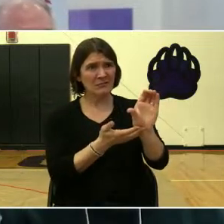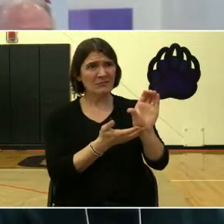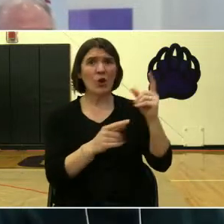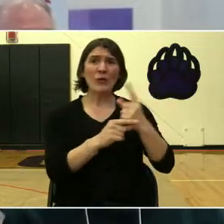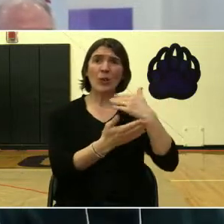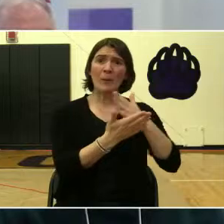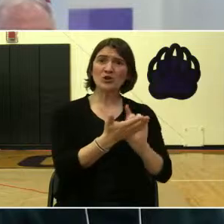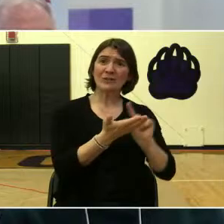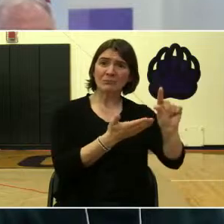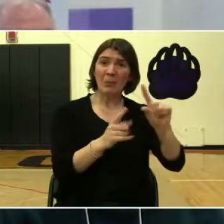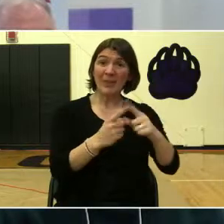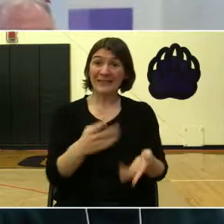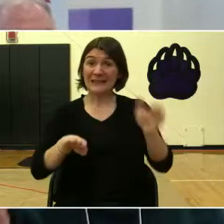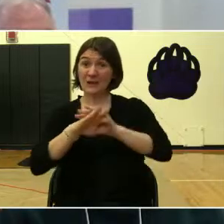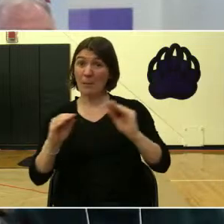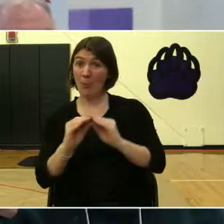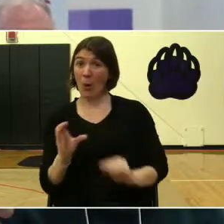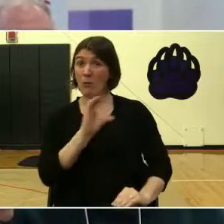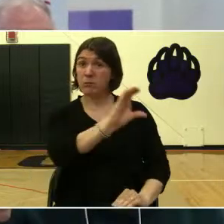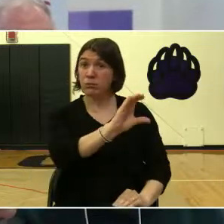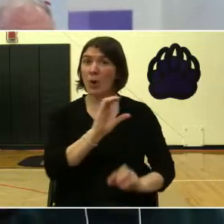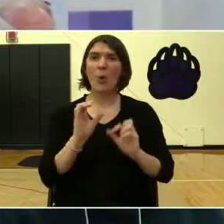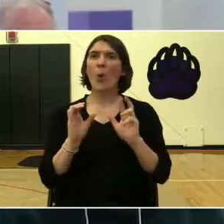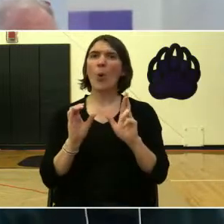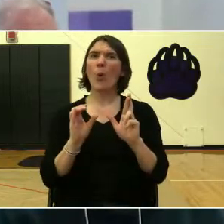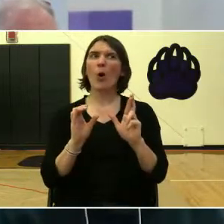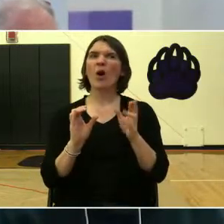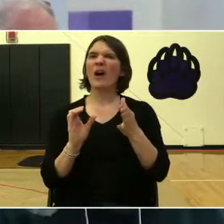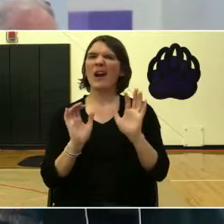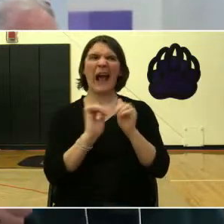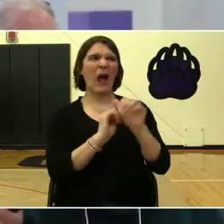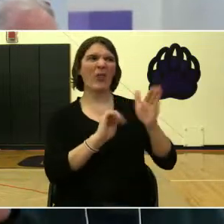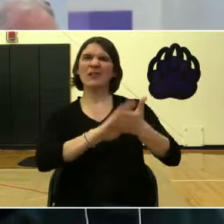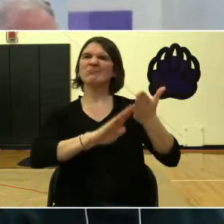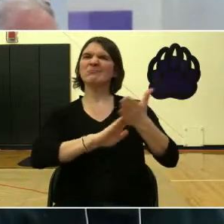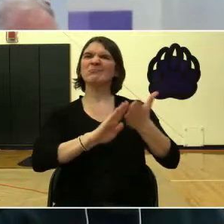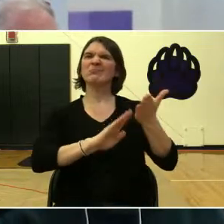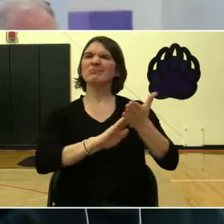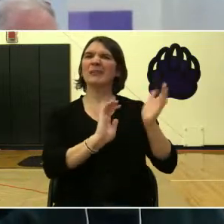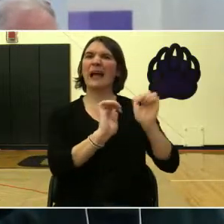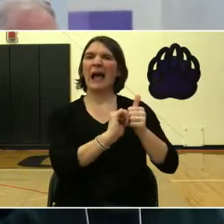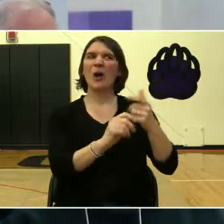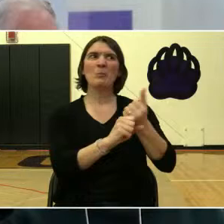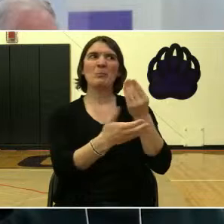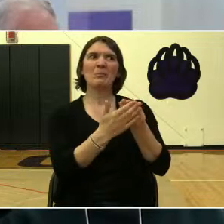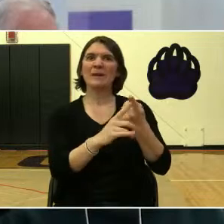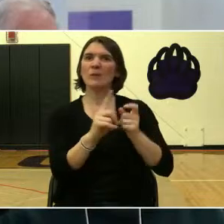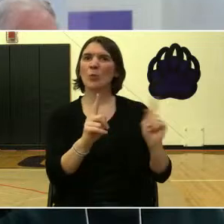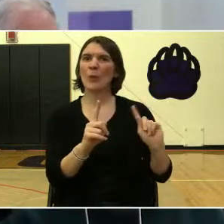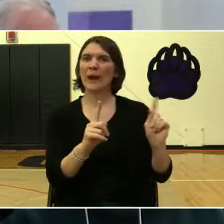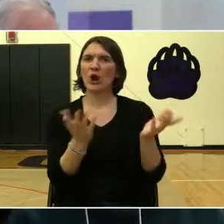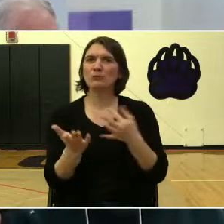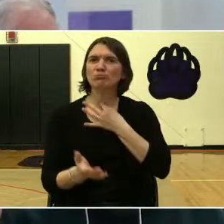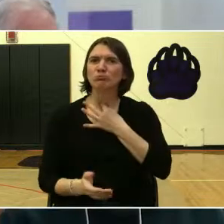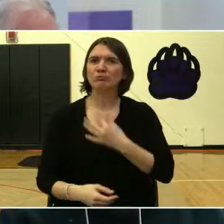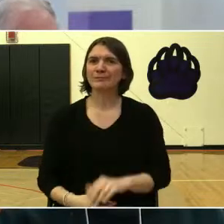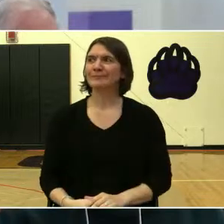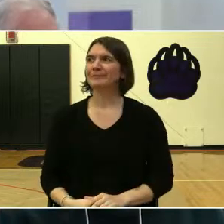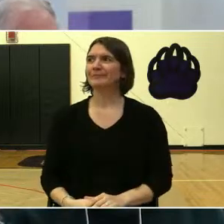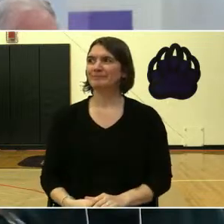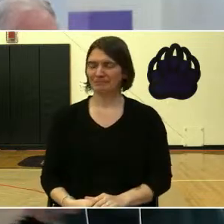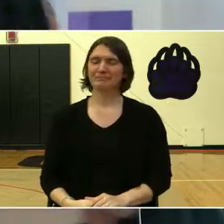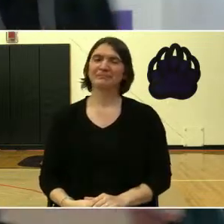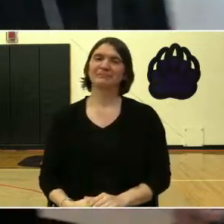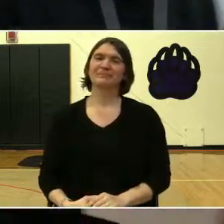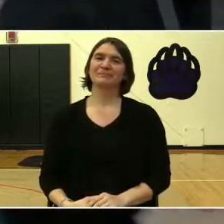regular budget their you know the town budget as well as this U Human Services article that's my